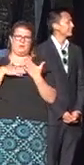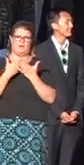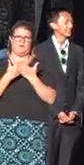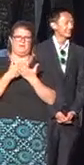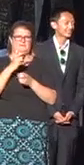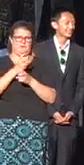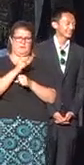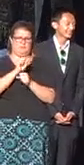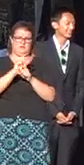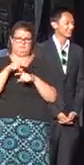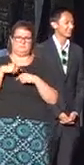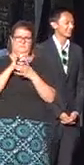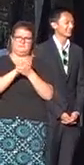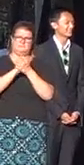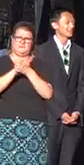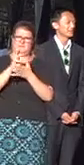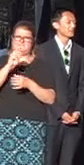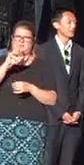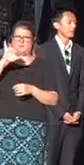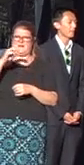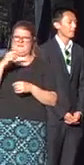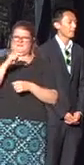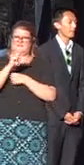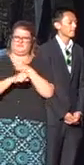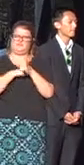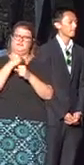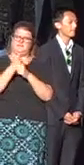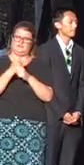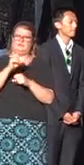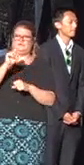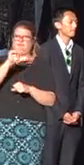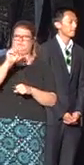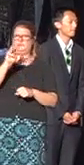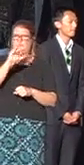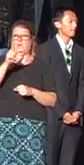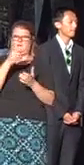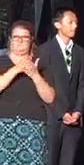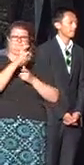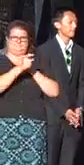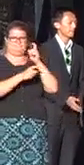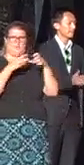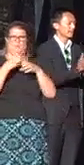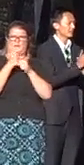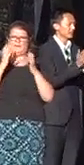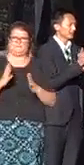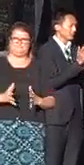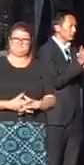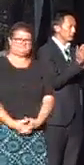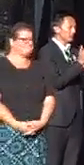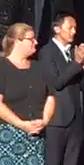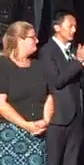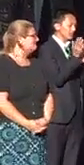their hard work, we congratulate Mariah as this year's Stonewall Philanthropy Award winner.